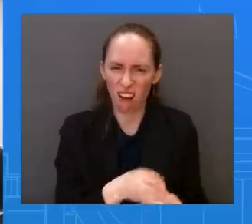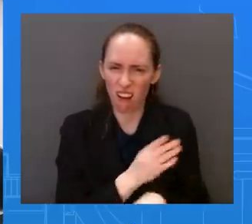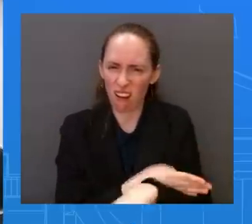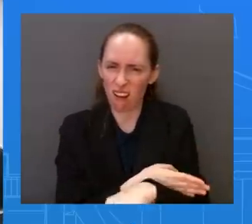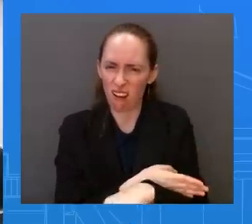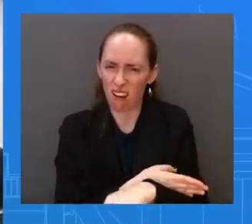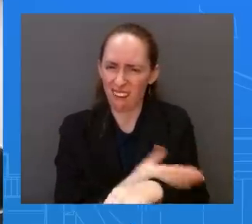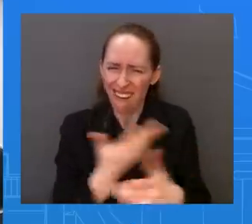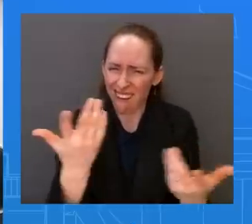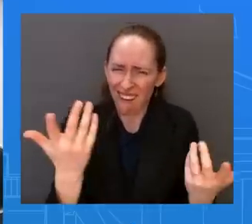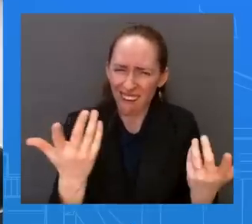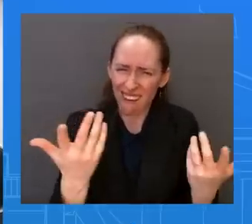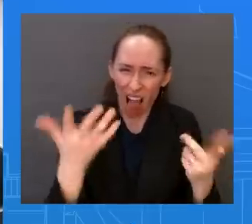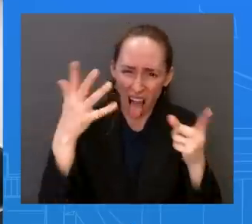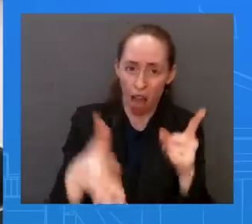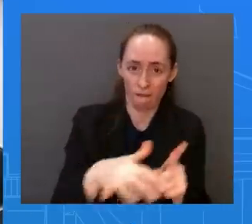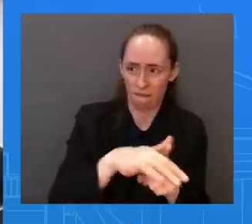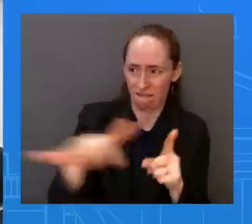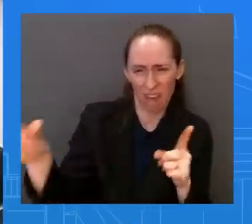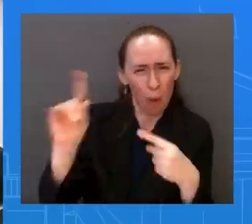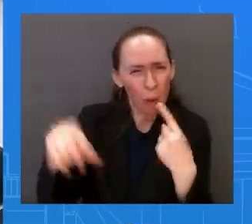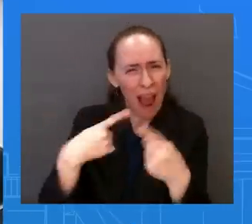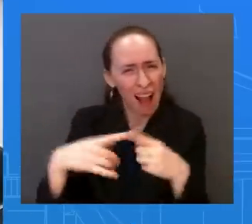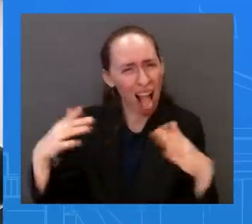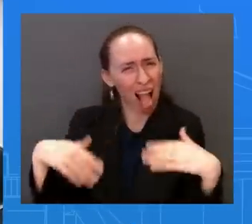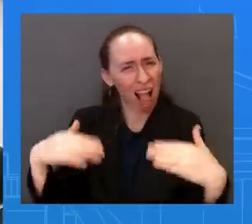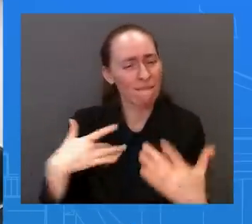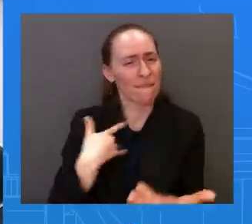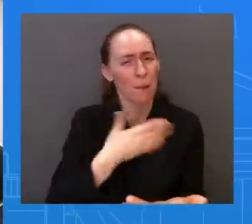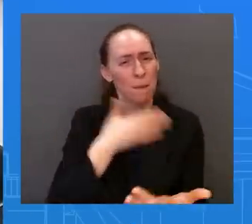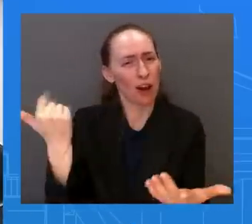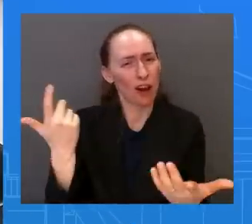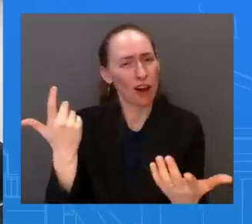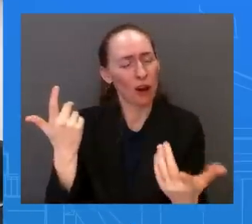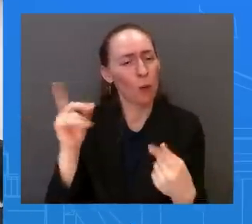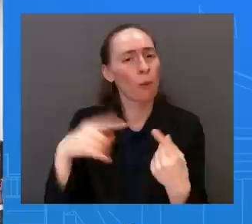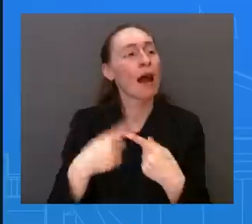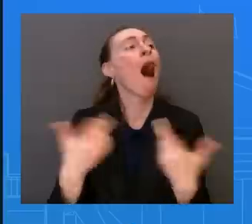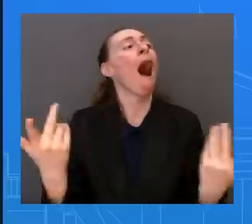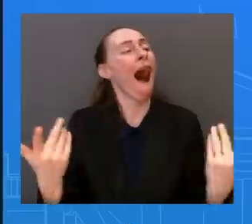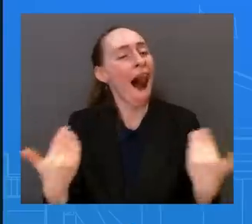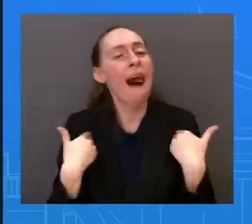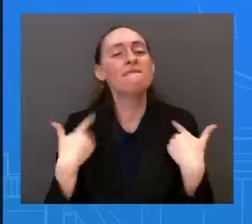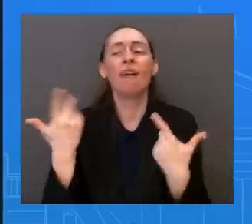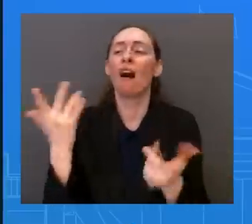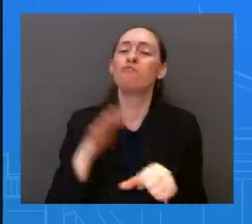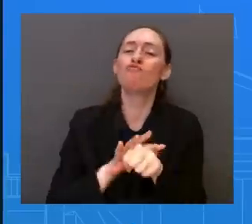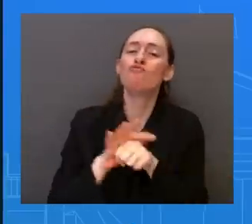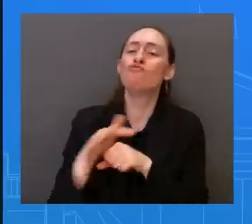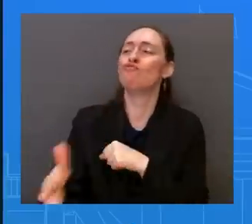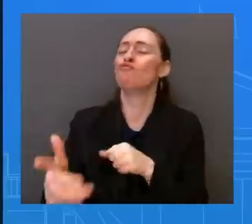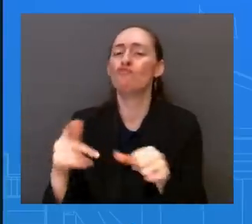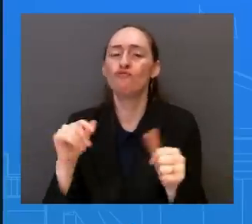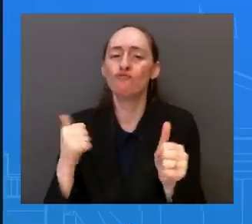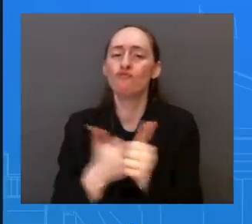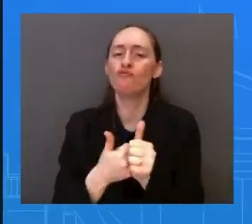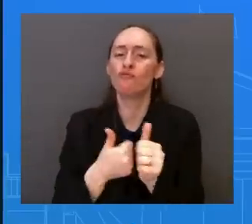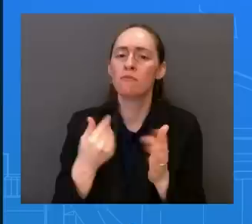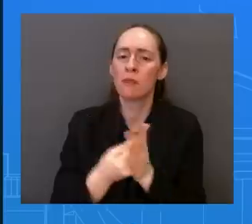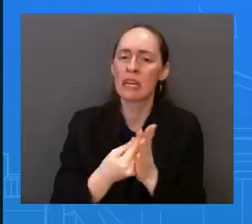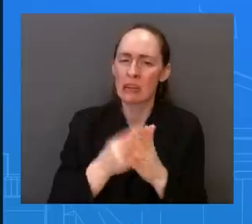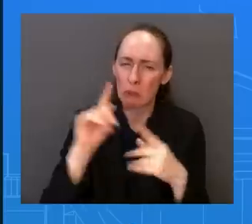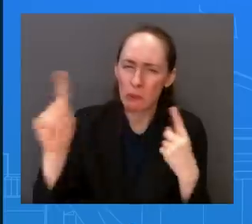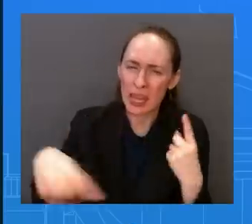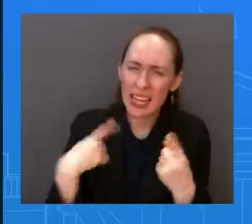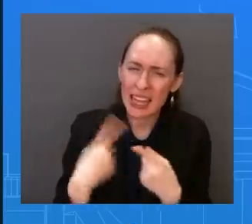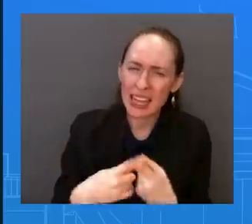feeling better off about the financial future of the country. Well, look, I think that I don't want to, you